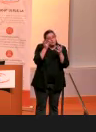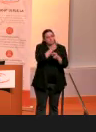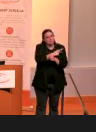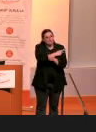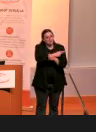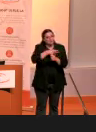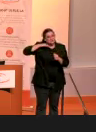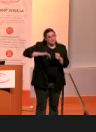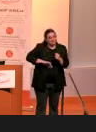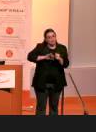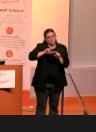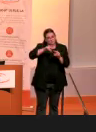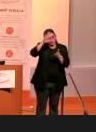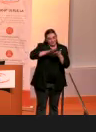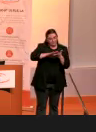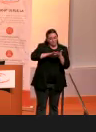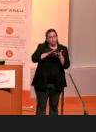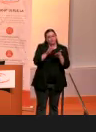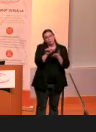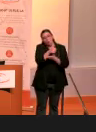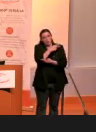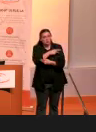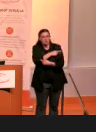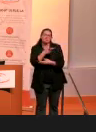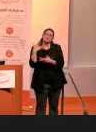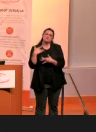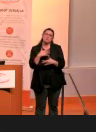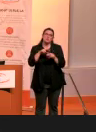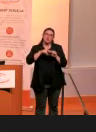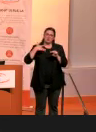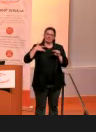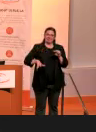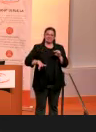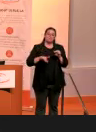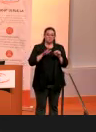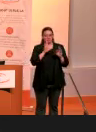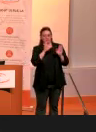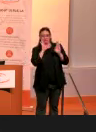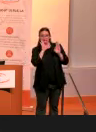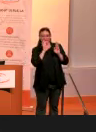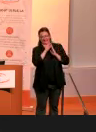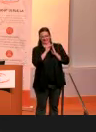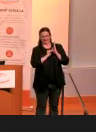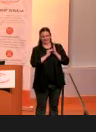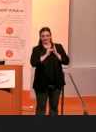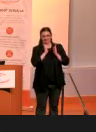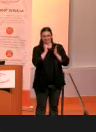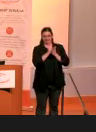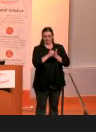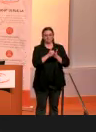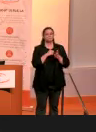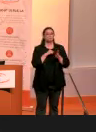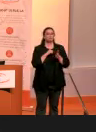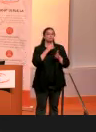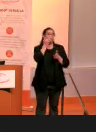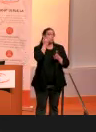patients. There's definitely patients who are very salt sensitive, and so paying attention to that can be helpful. If your